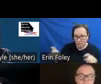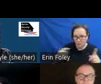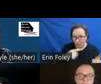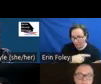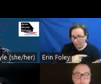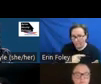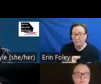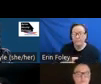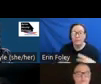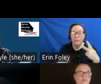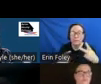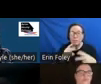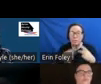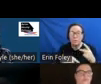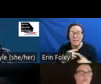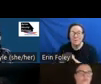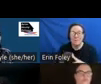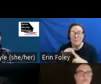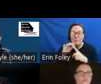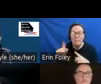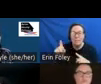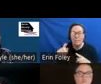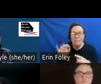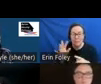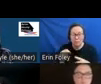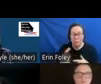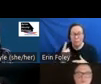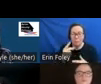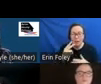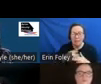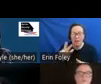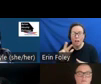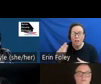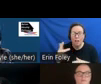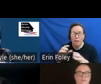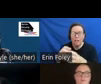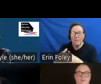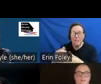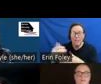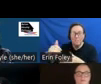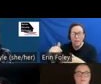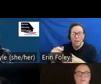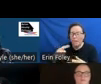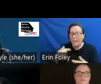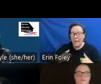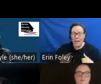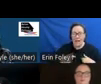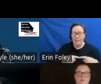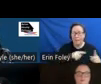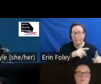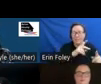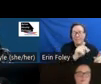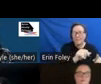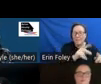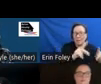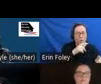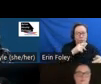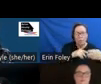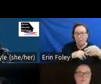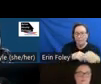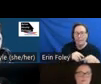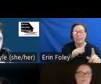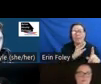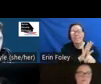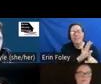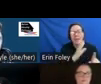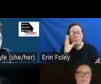needs trusts. One is a third-party trust, which is funded by people other than the person with a disability, usually parents or